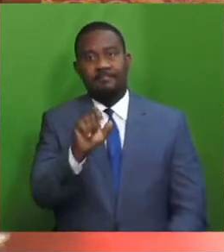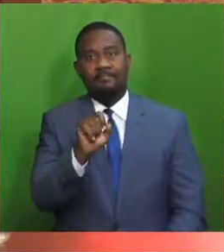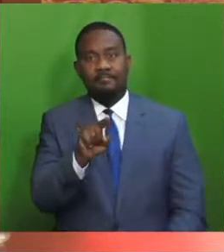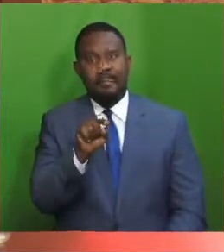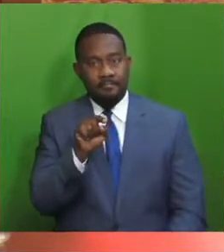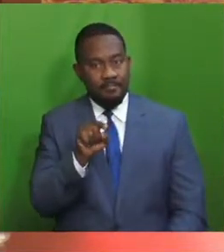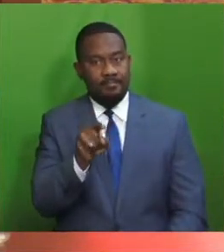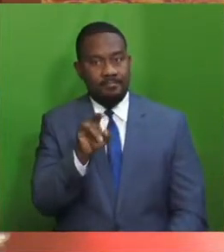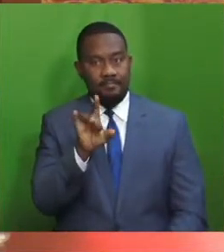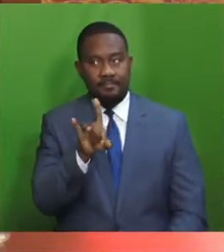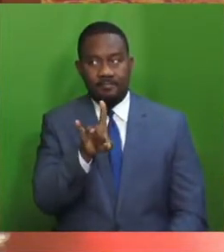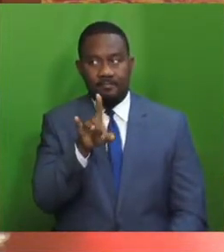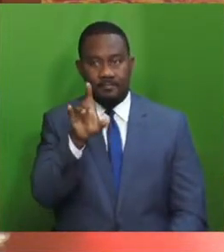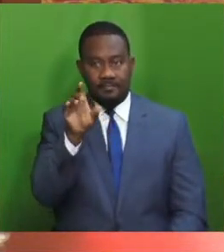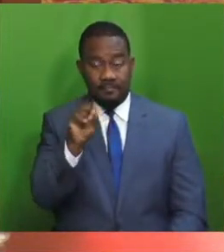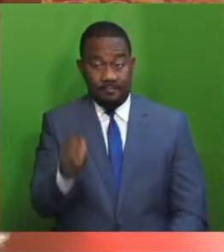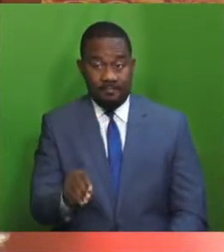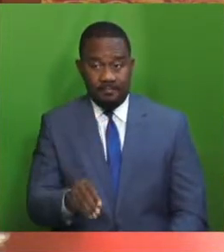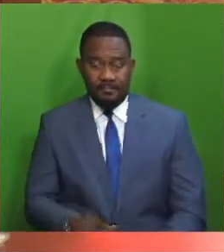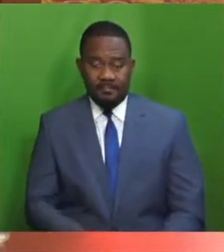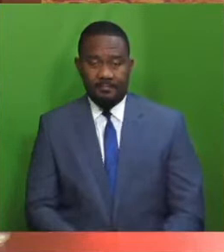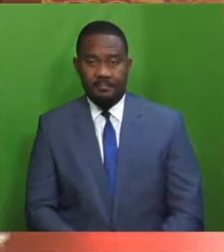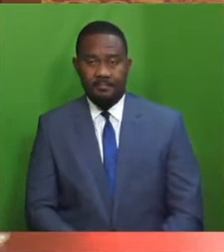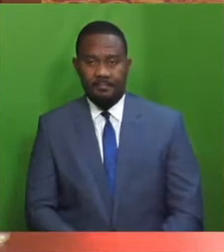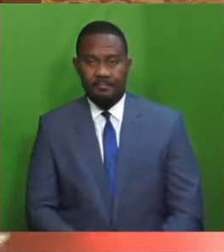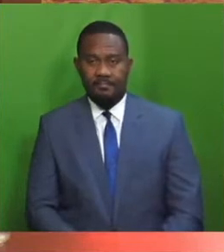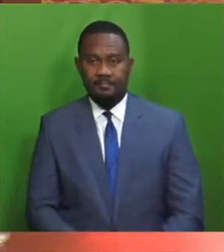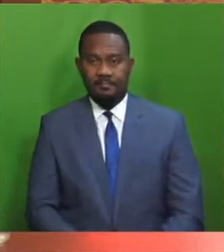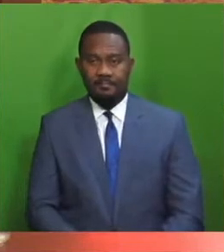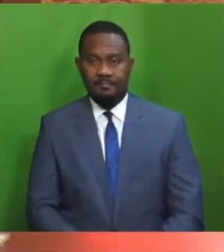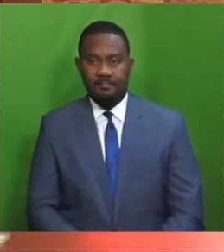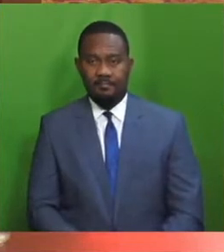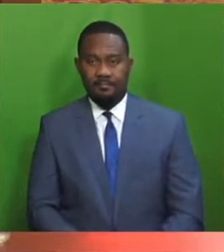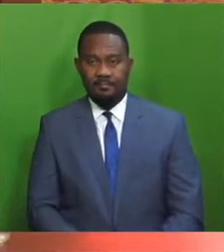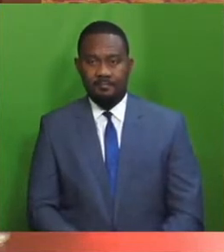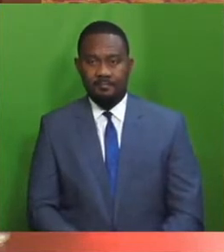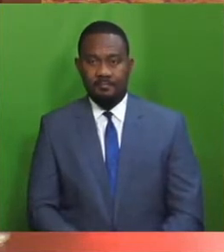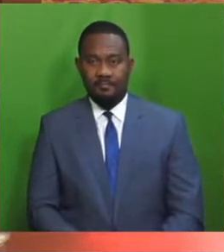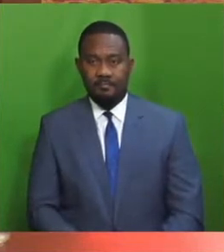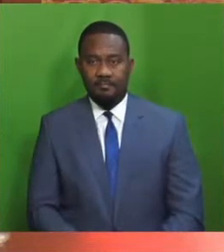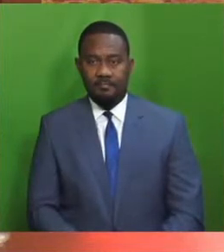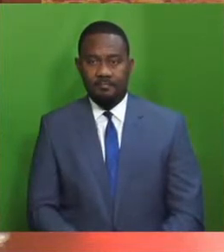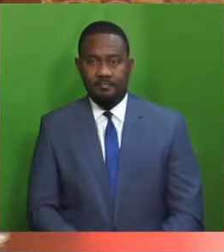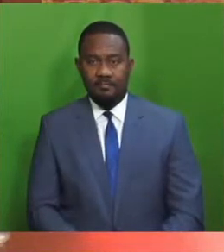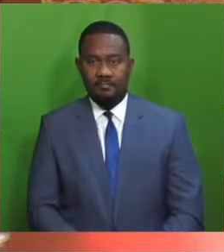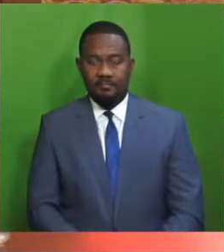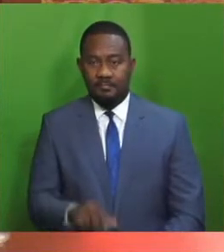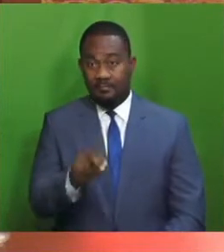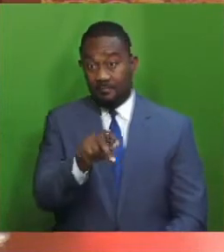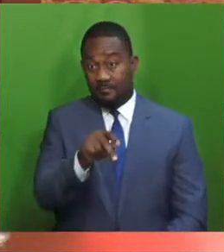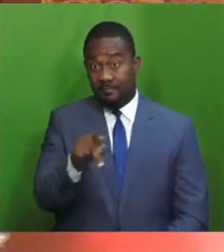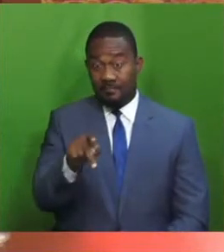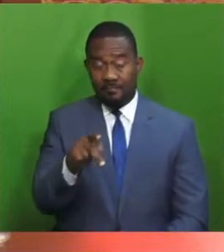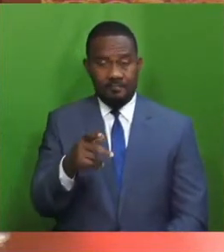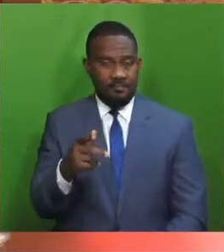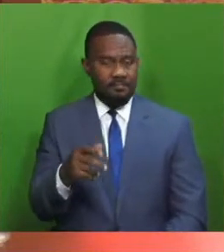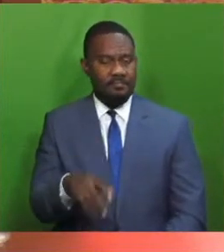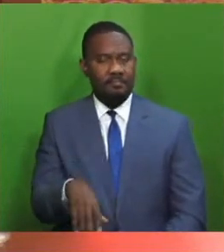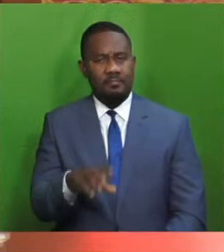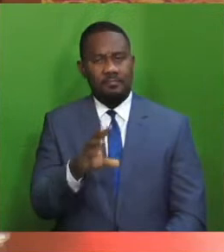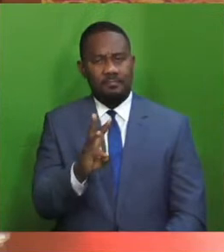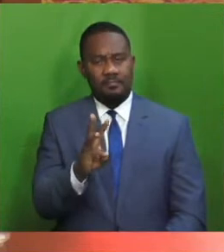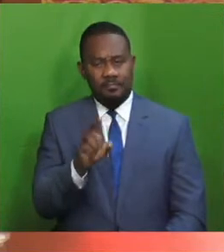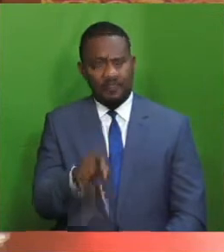11.8%. The Speaker, under NPP, growth escalated to